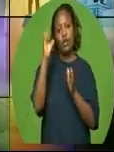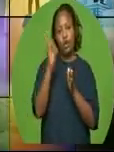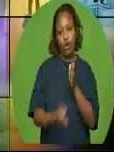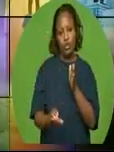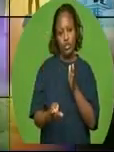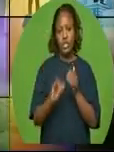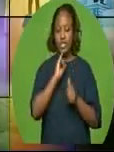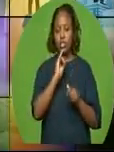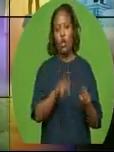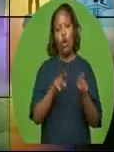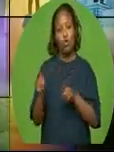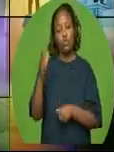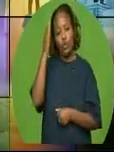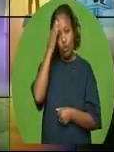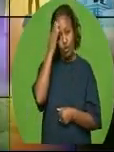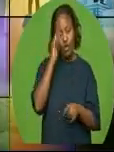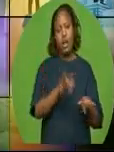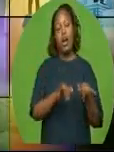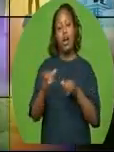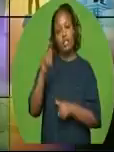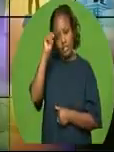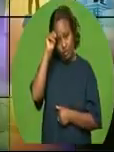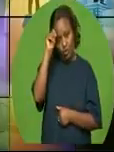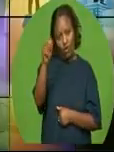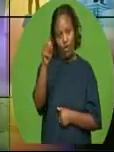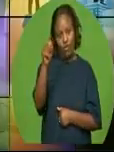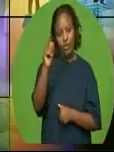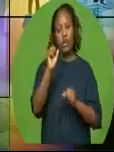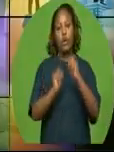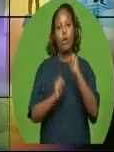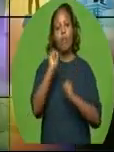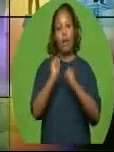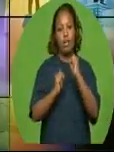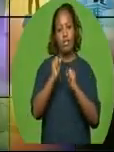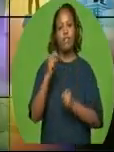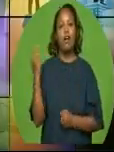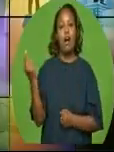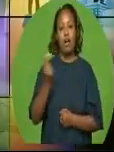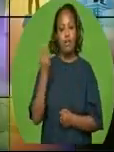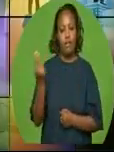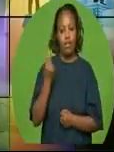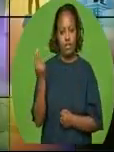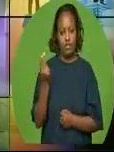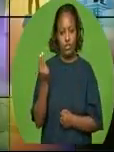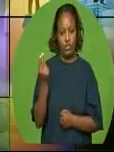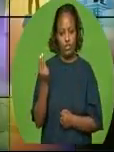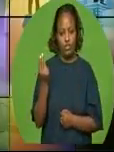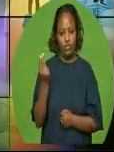comparative cost is also known as theory of comparative